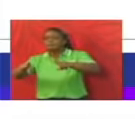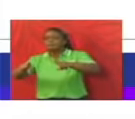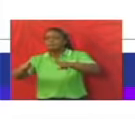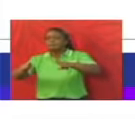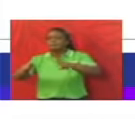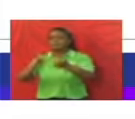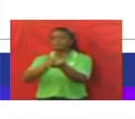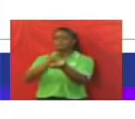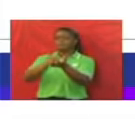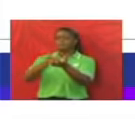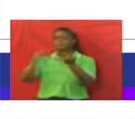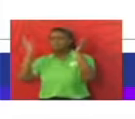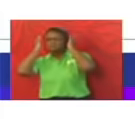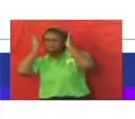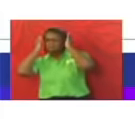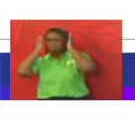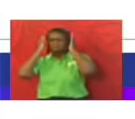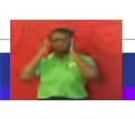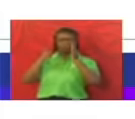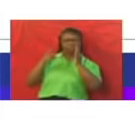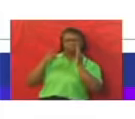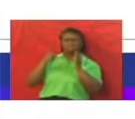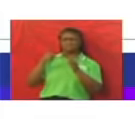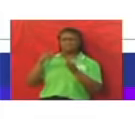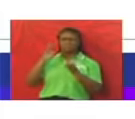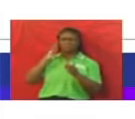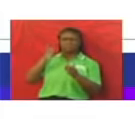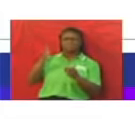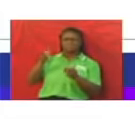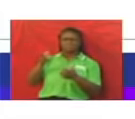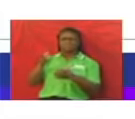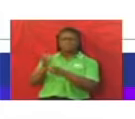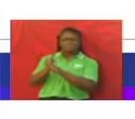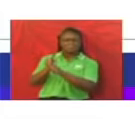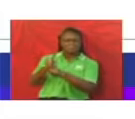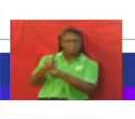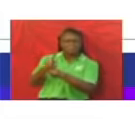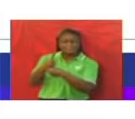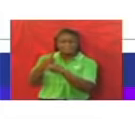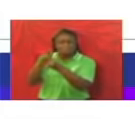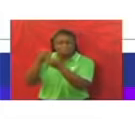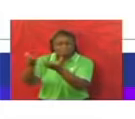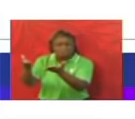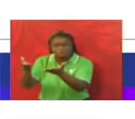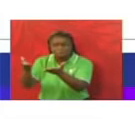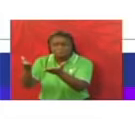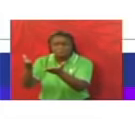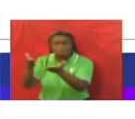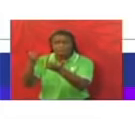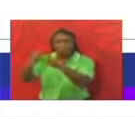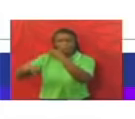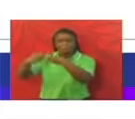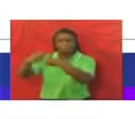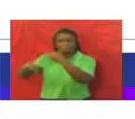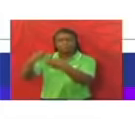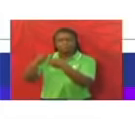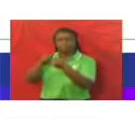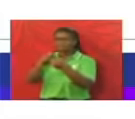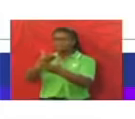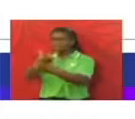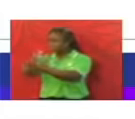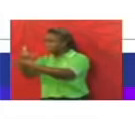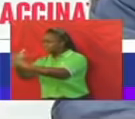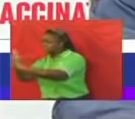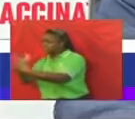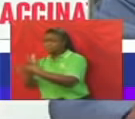the complicate the dissemination of information and data in the country?